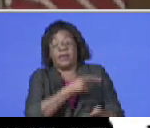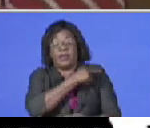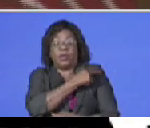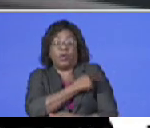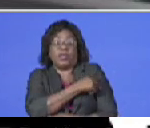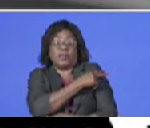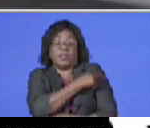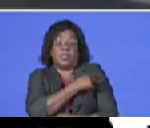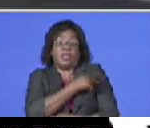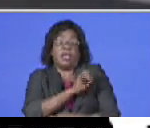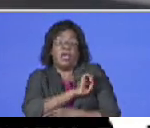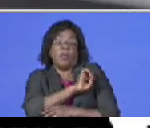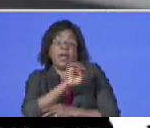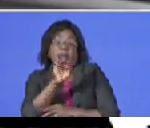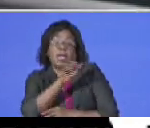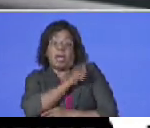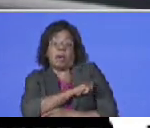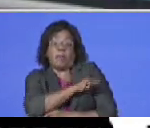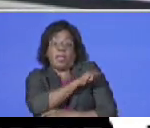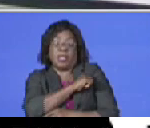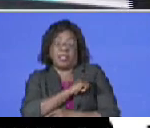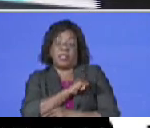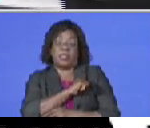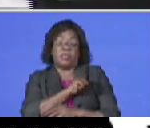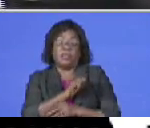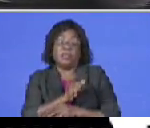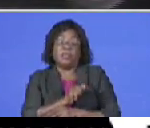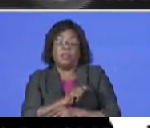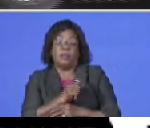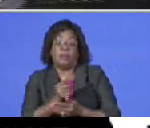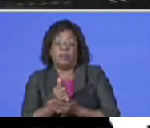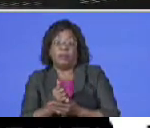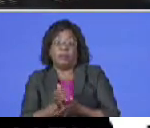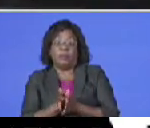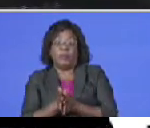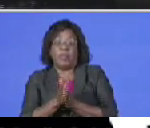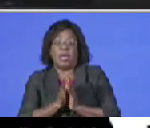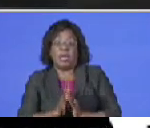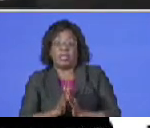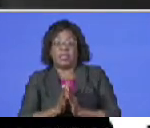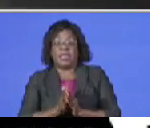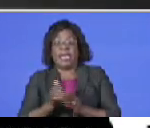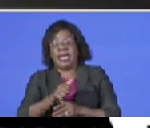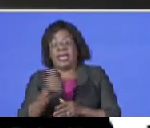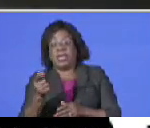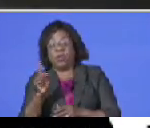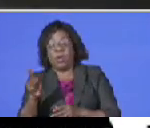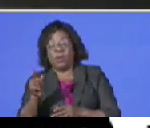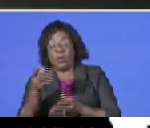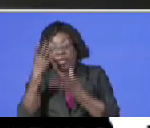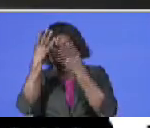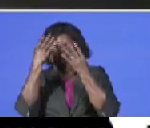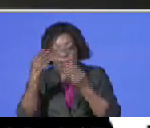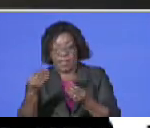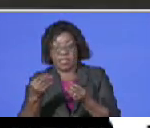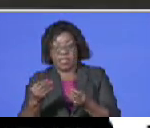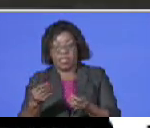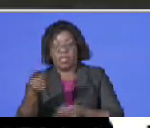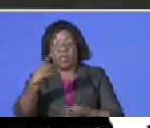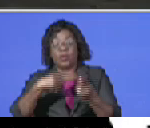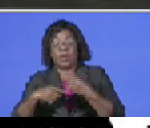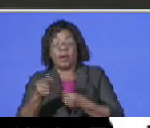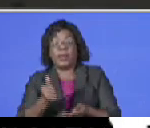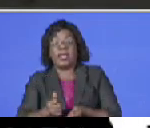via EMS. He's critical at this time. We're appealing to members of this community who may have information concerning this incident to come